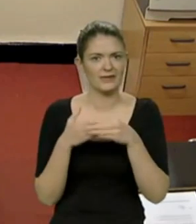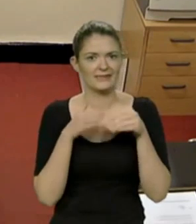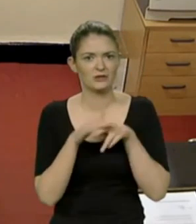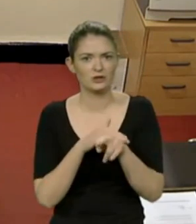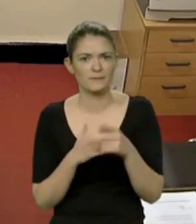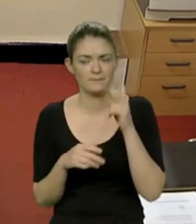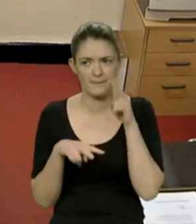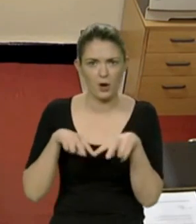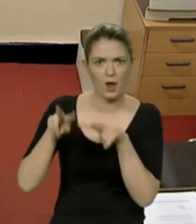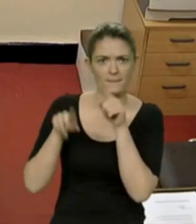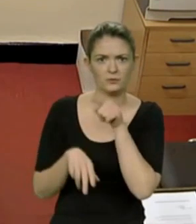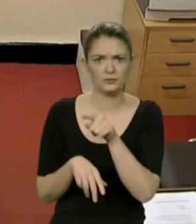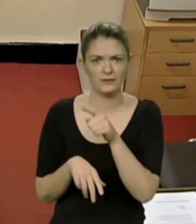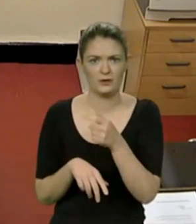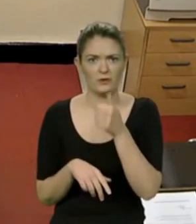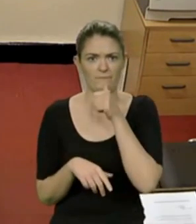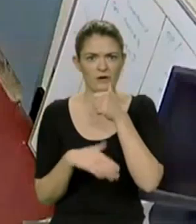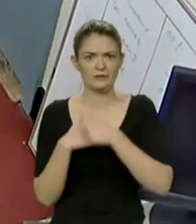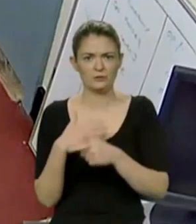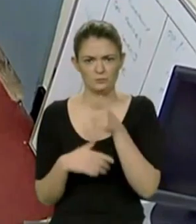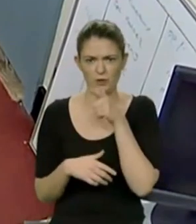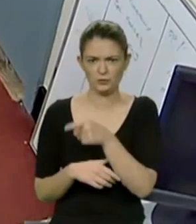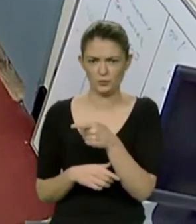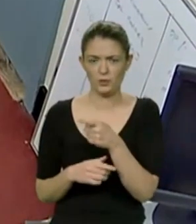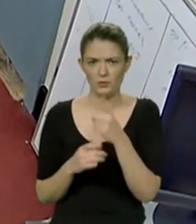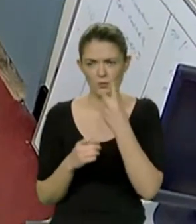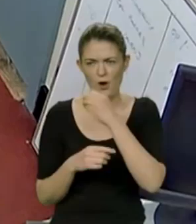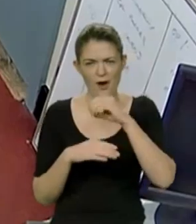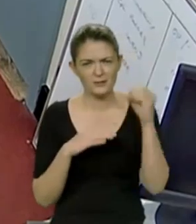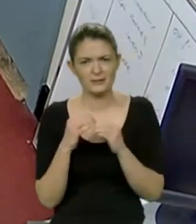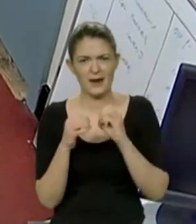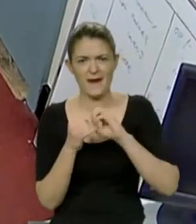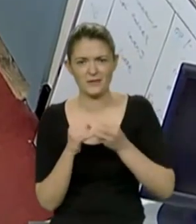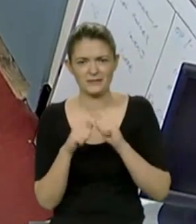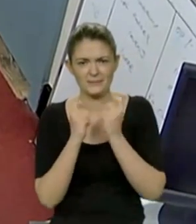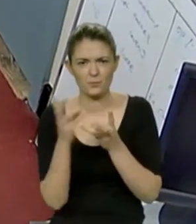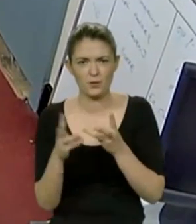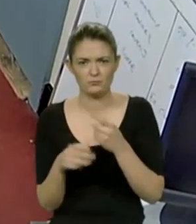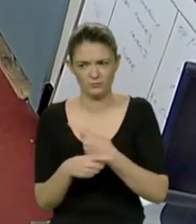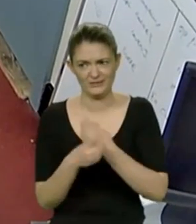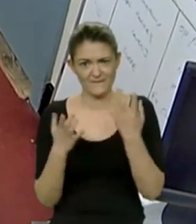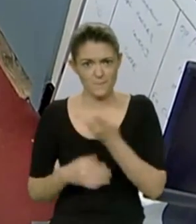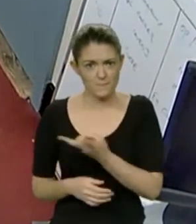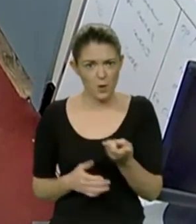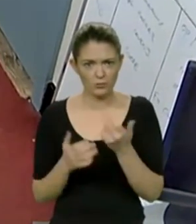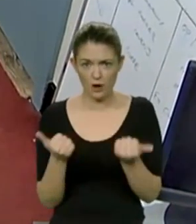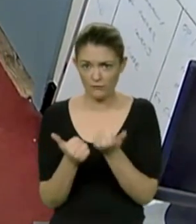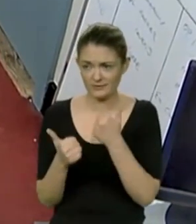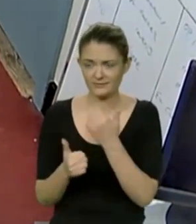day I spoke to you, and it was 100% effort and teamwork. So far you've delivered on both. All right? Thank you.